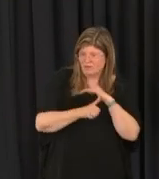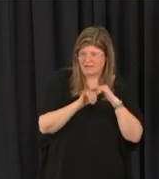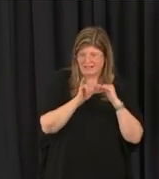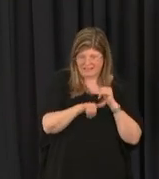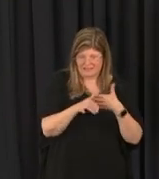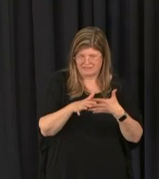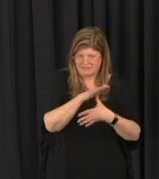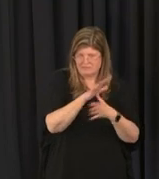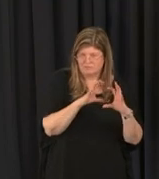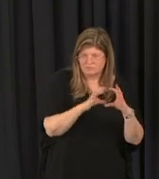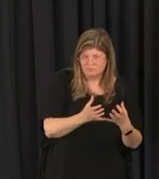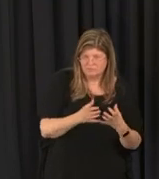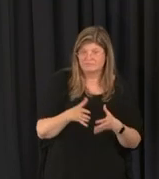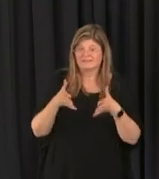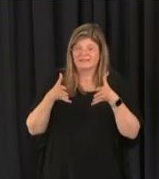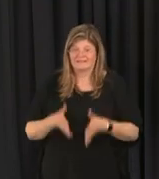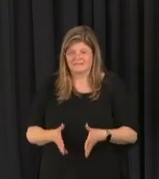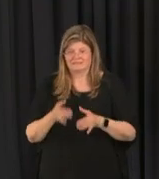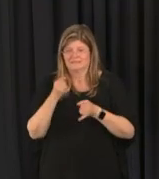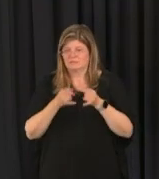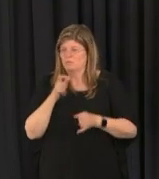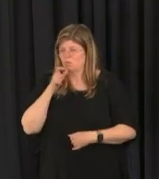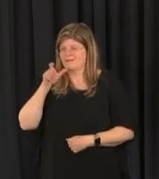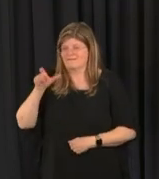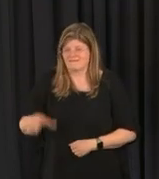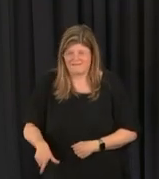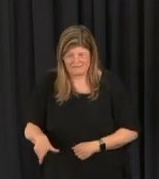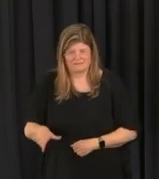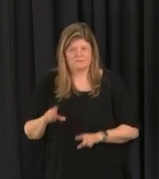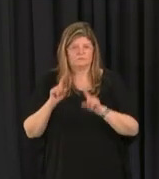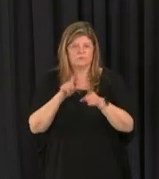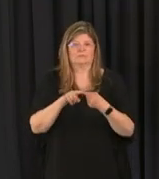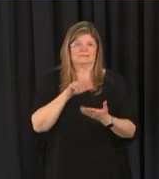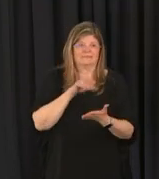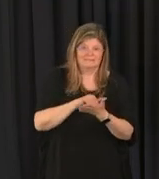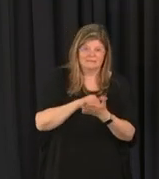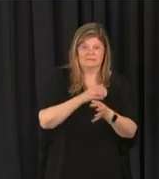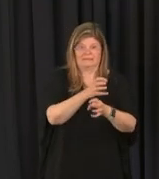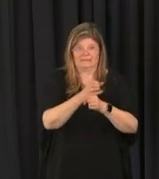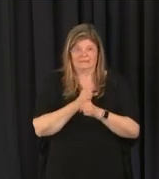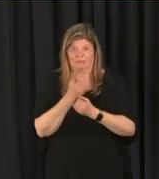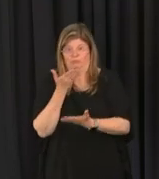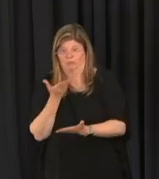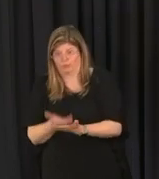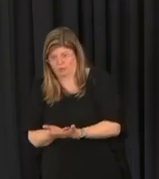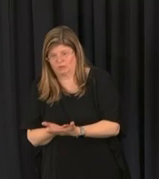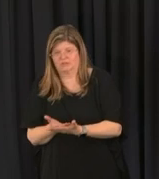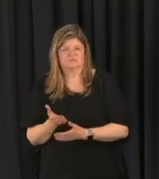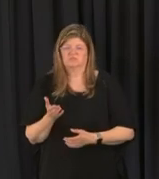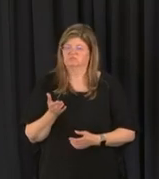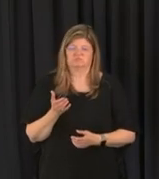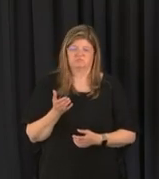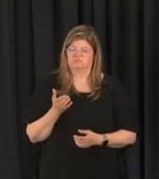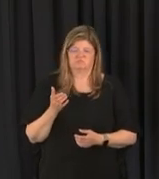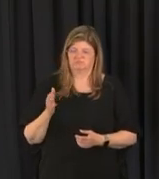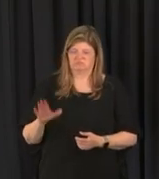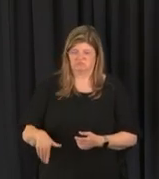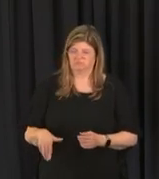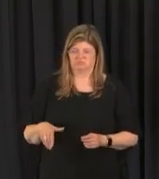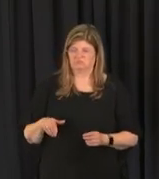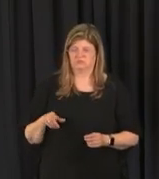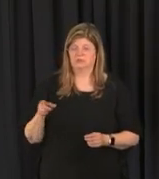groups. An individual, again, does not have to go to their healthcare provider, does not have to get any documentation of their health condition.